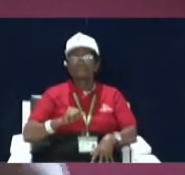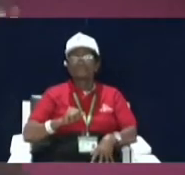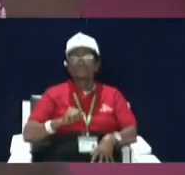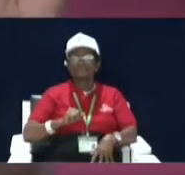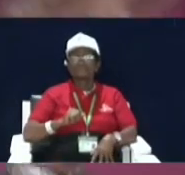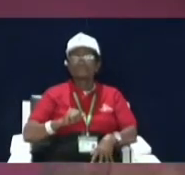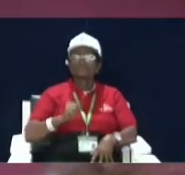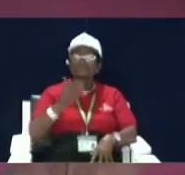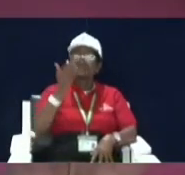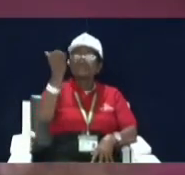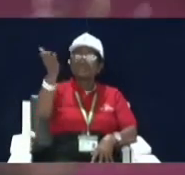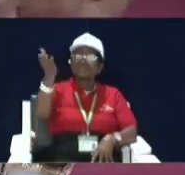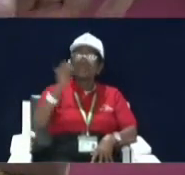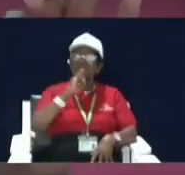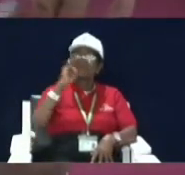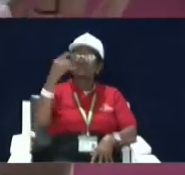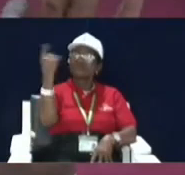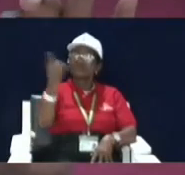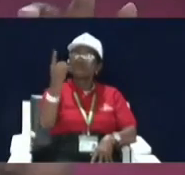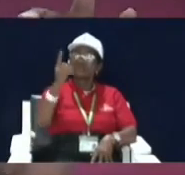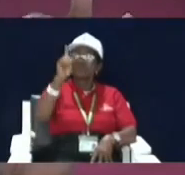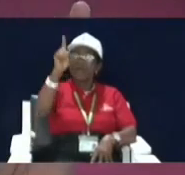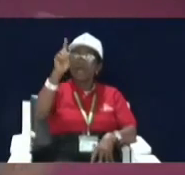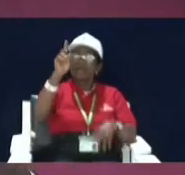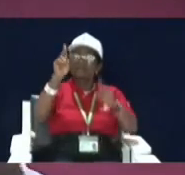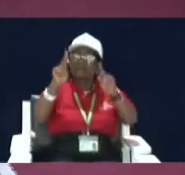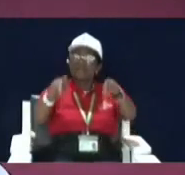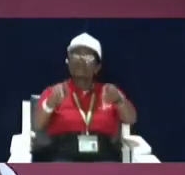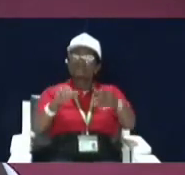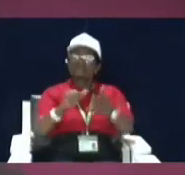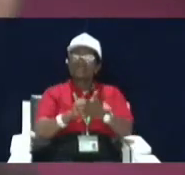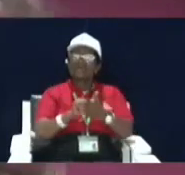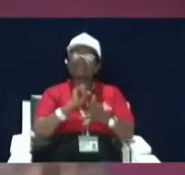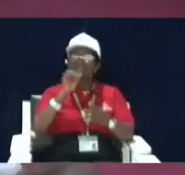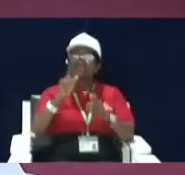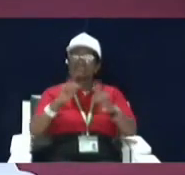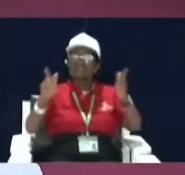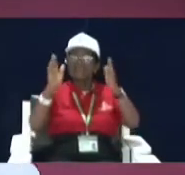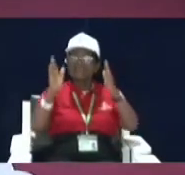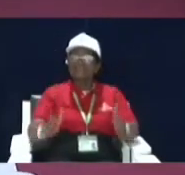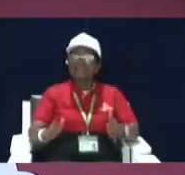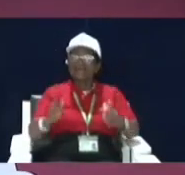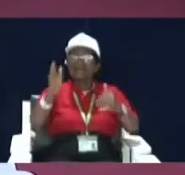There is only one fellow that is greater than a king.